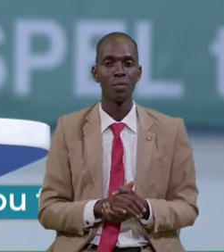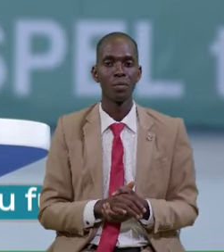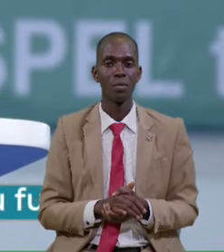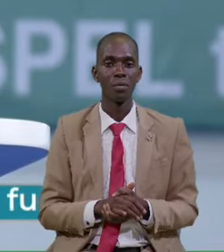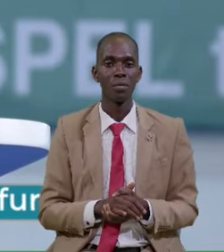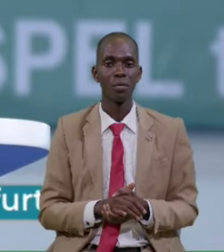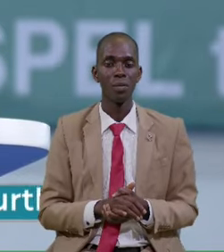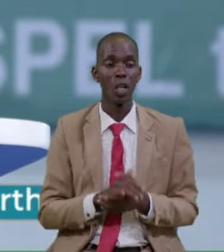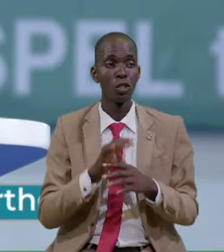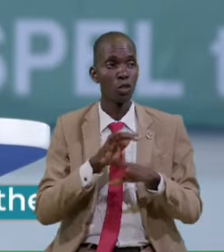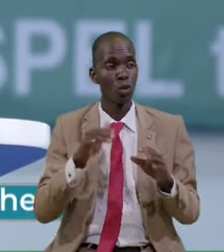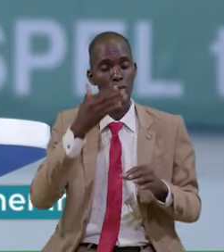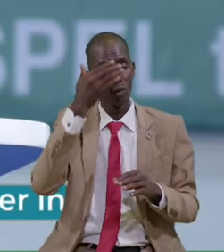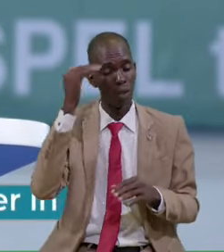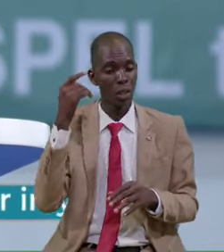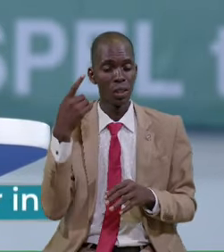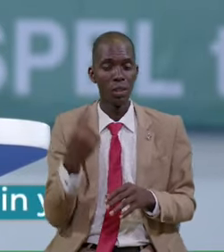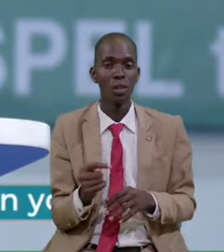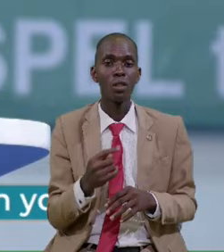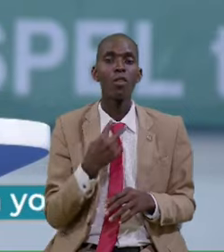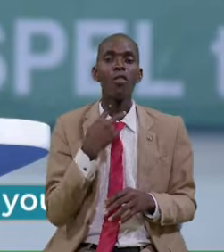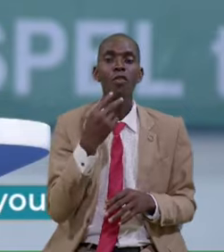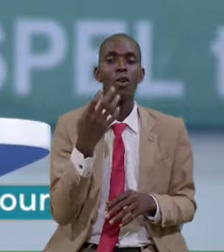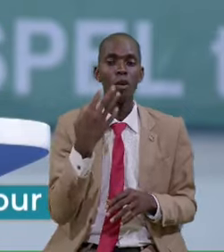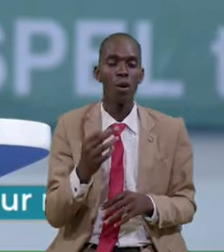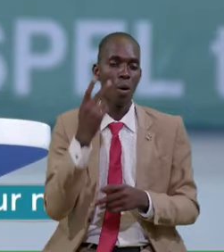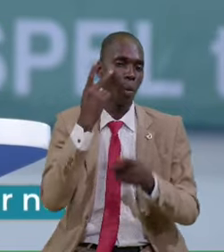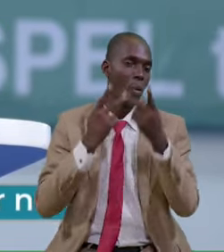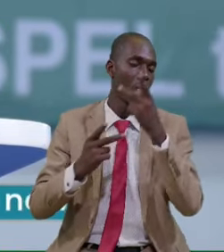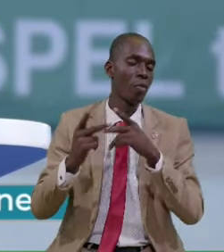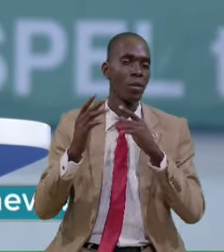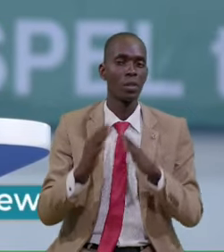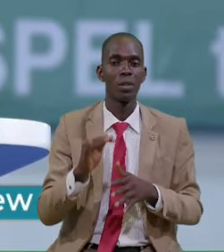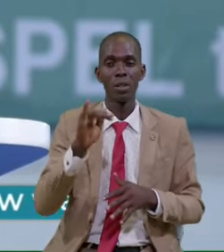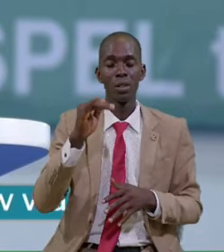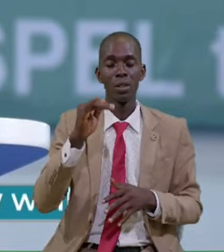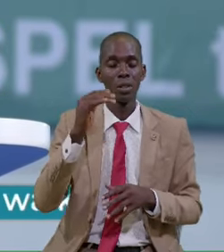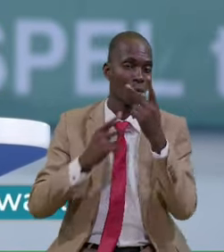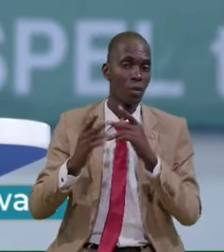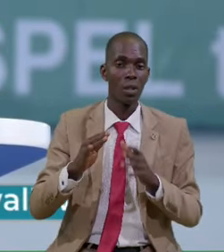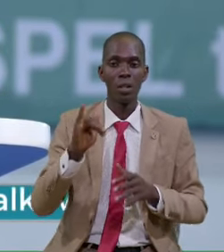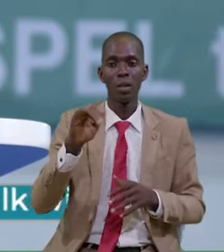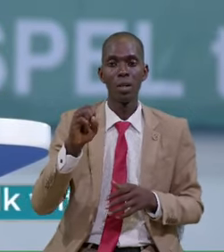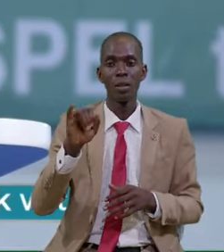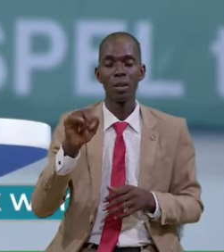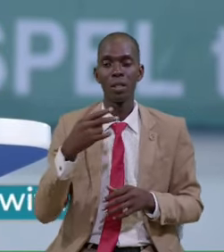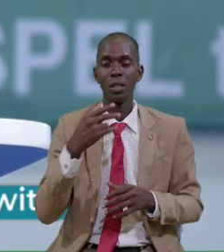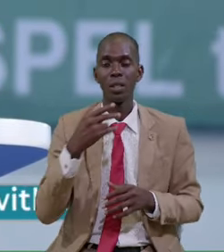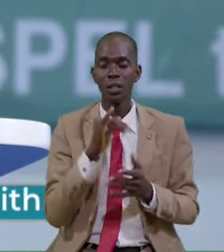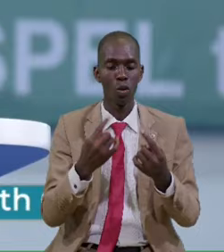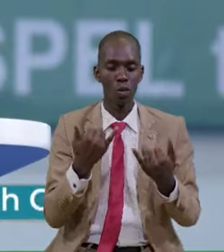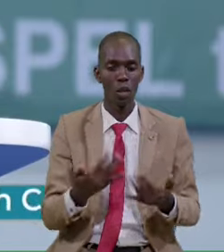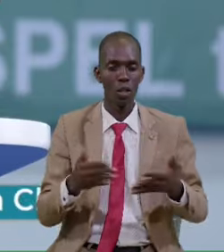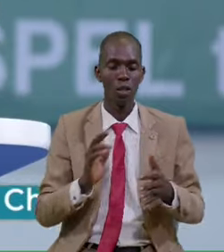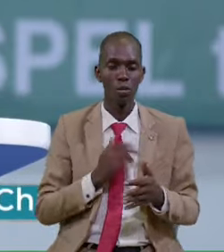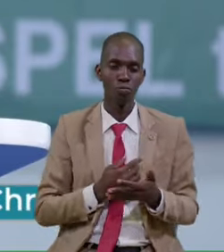Don't forget the voice of Prophet Isaiah. And he says, come now and let us reason together. See us the Lord.